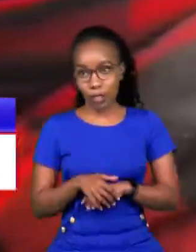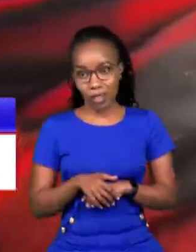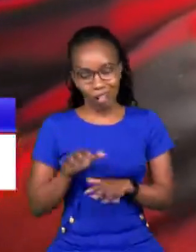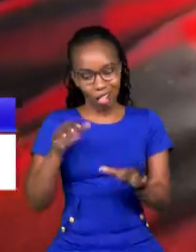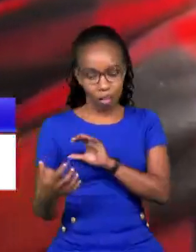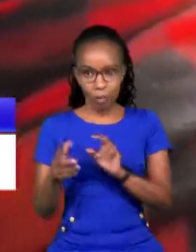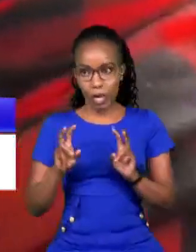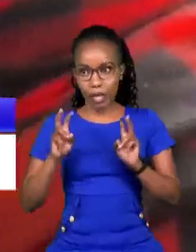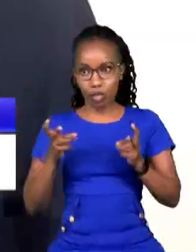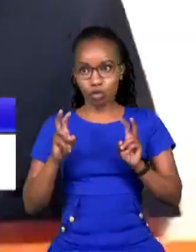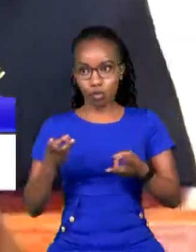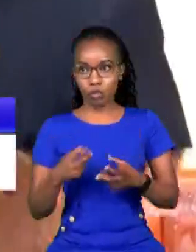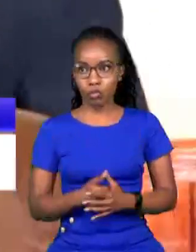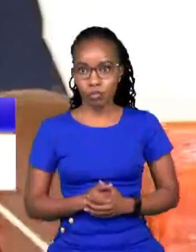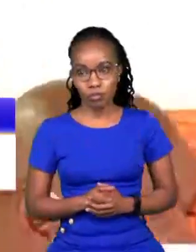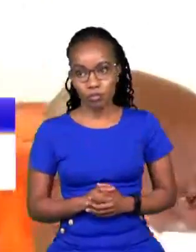matter of great national interest.